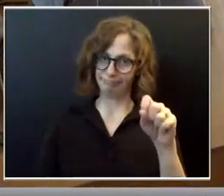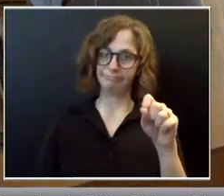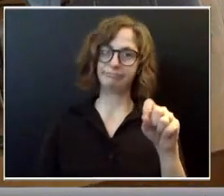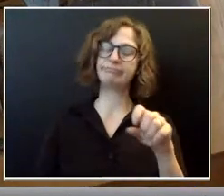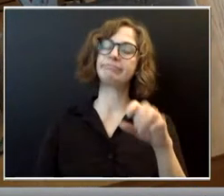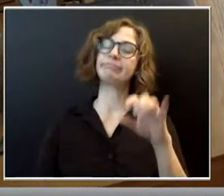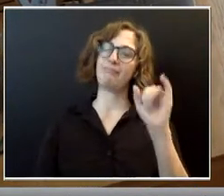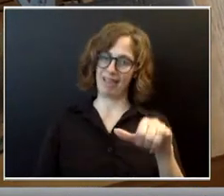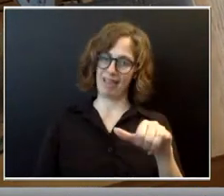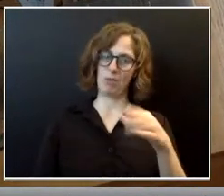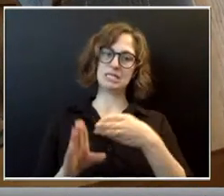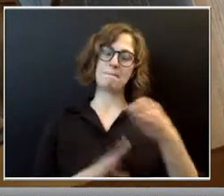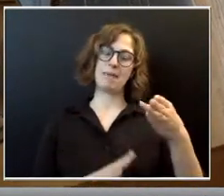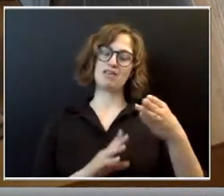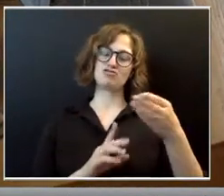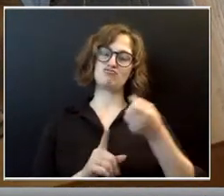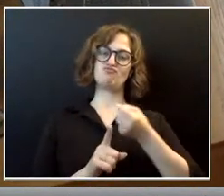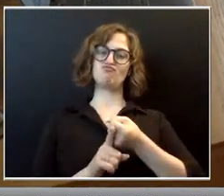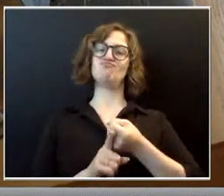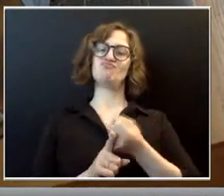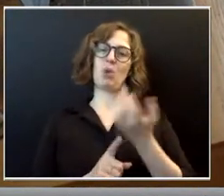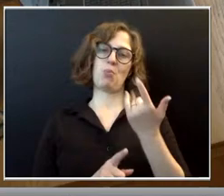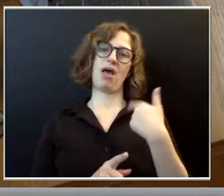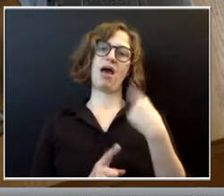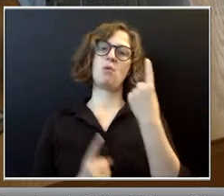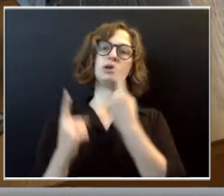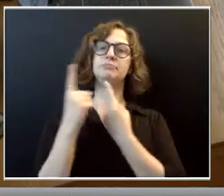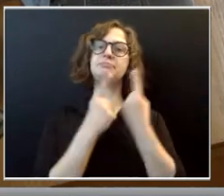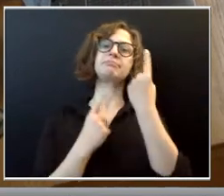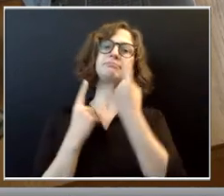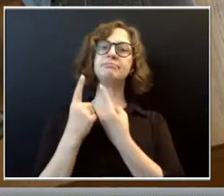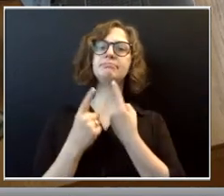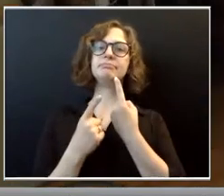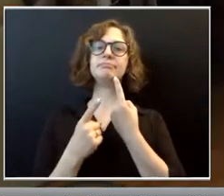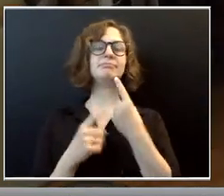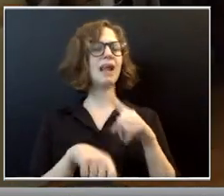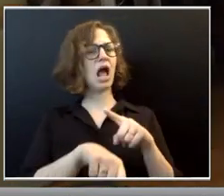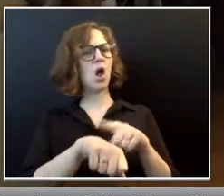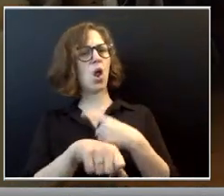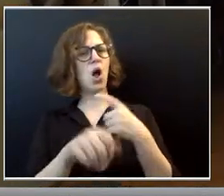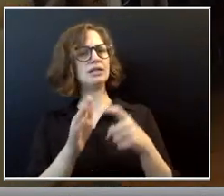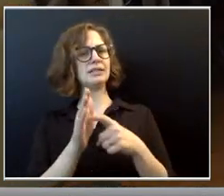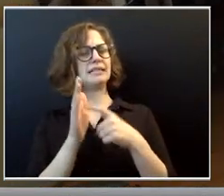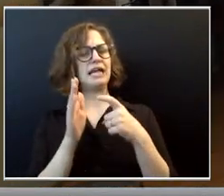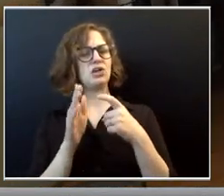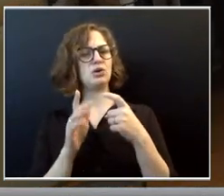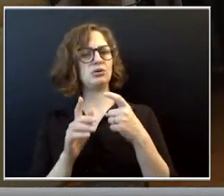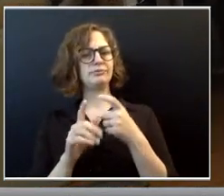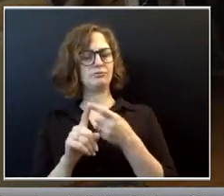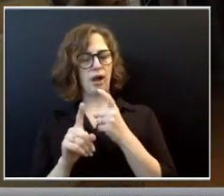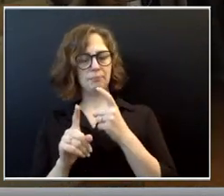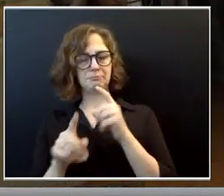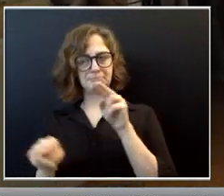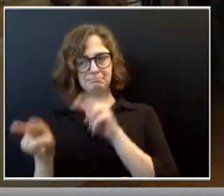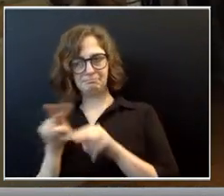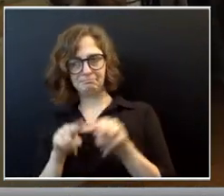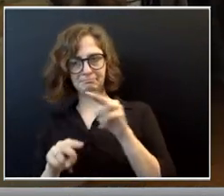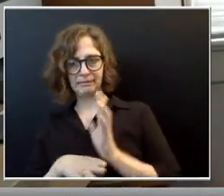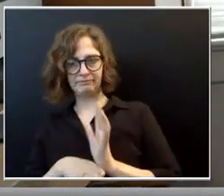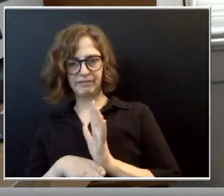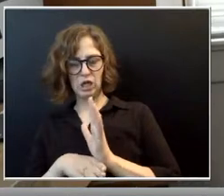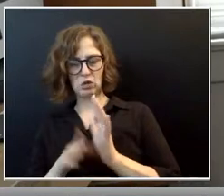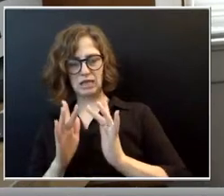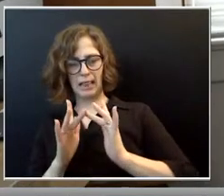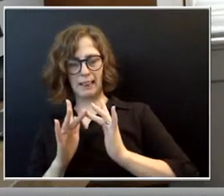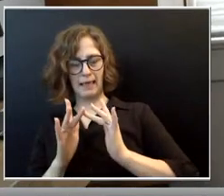that got me looking at it, yes. How long did it take you from going from looking at those videos online to then saying, all right, I'm going to